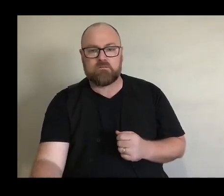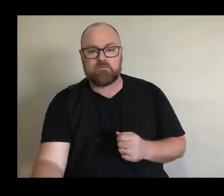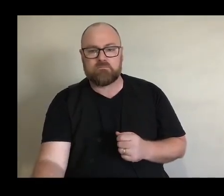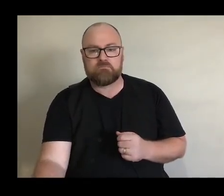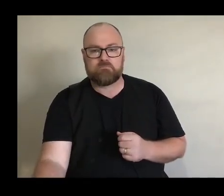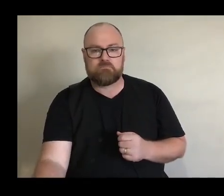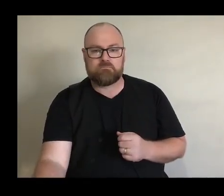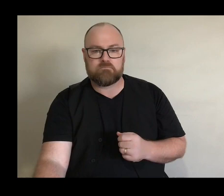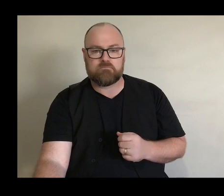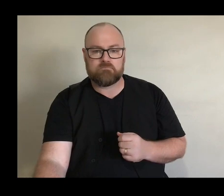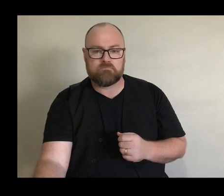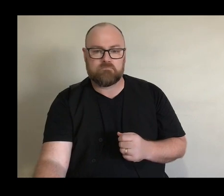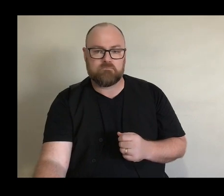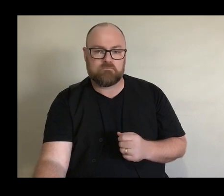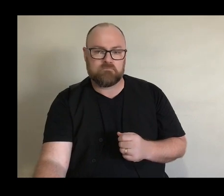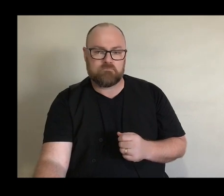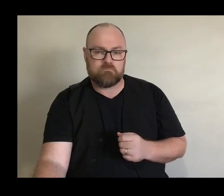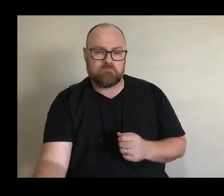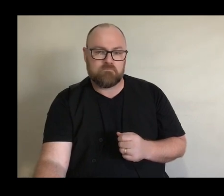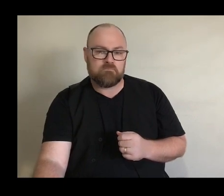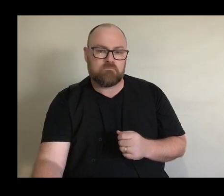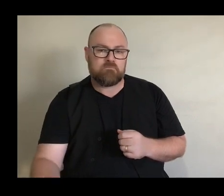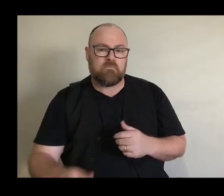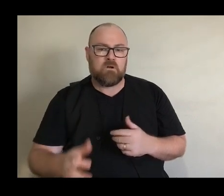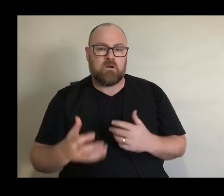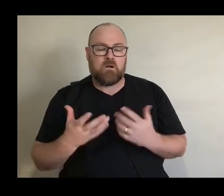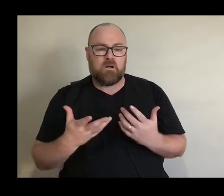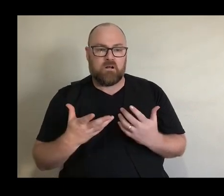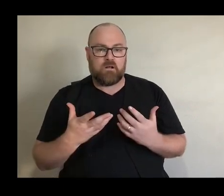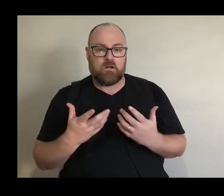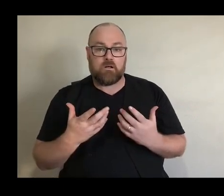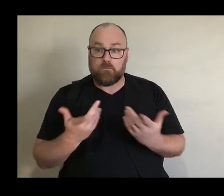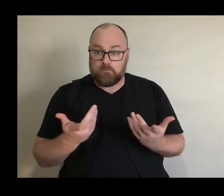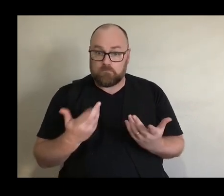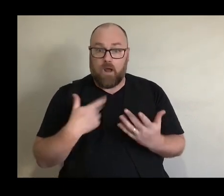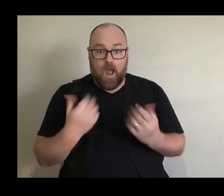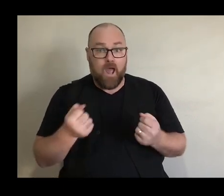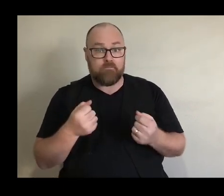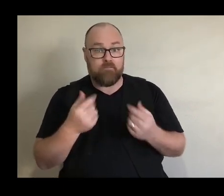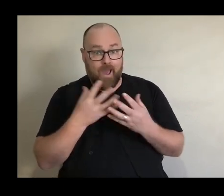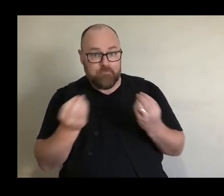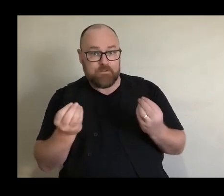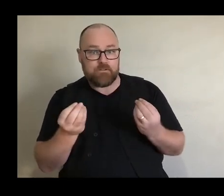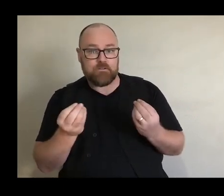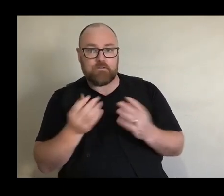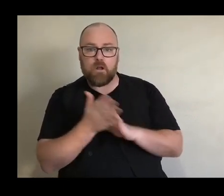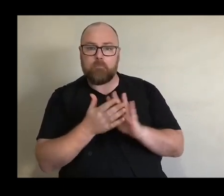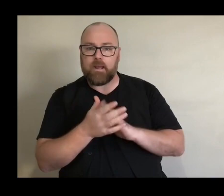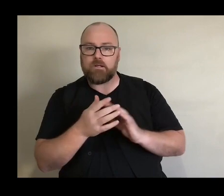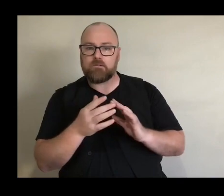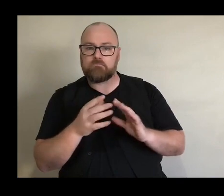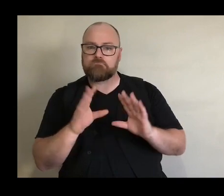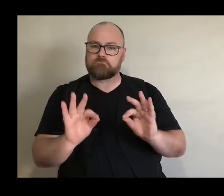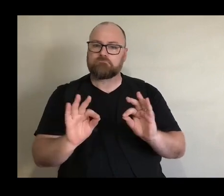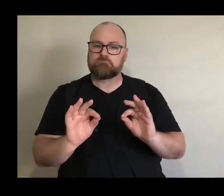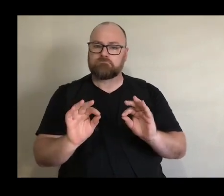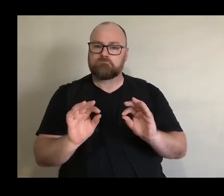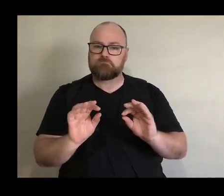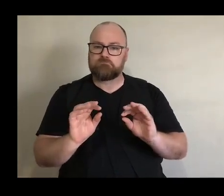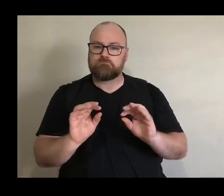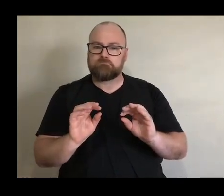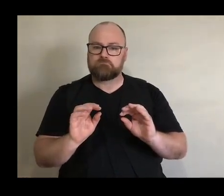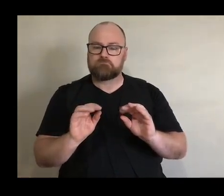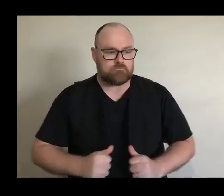The relevance of taking a moment's silence to acknowledge those who are not with us is not a unique